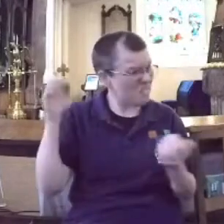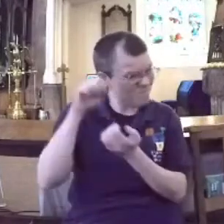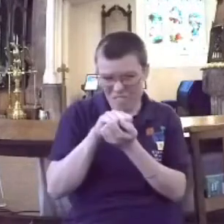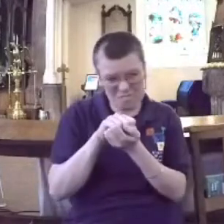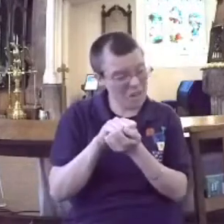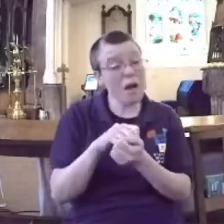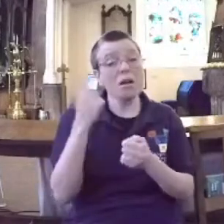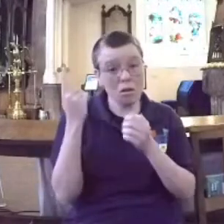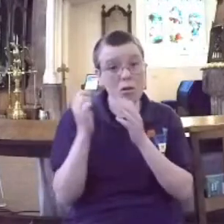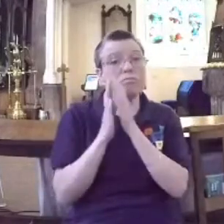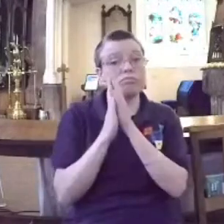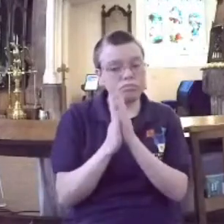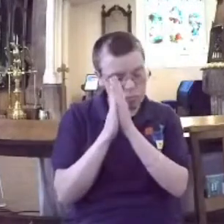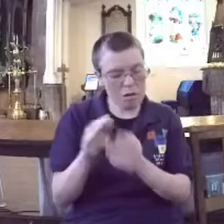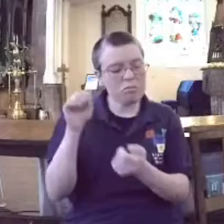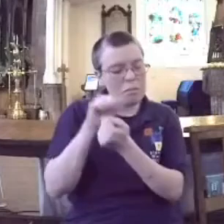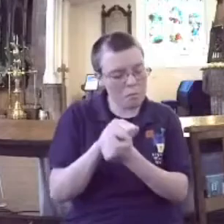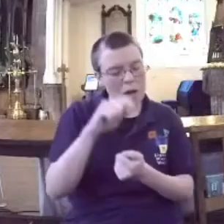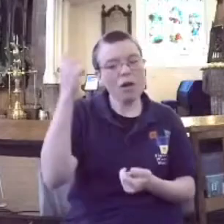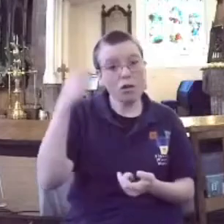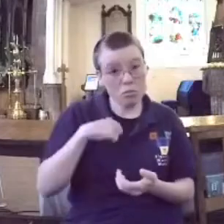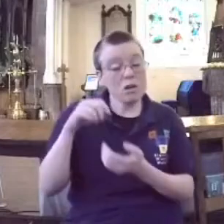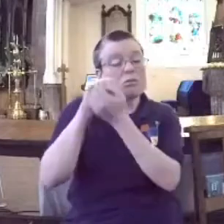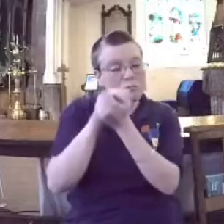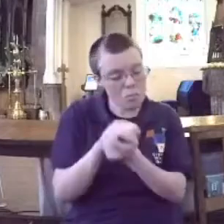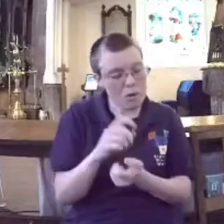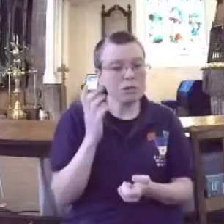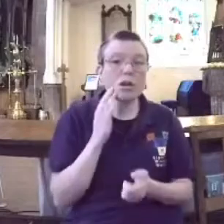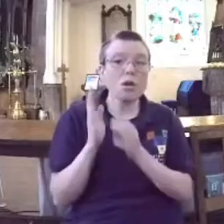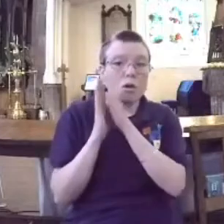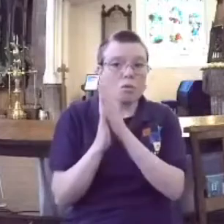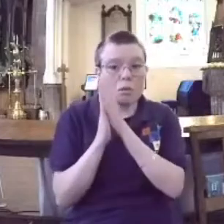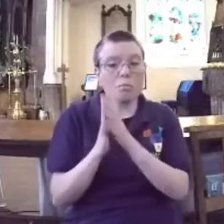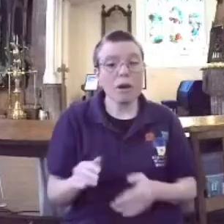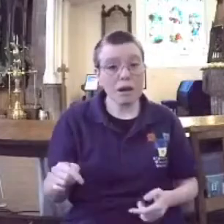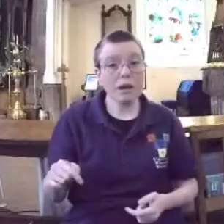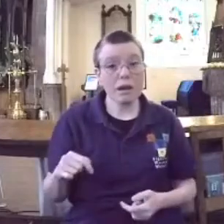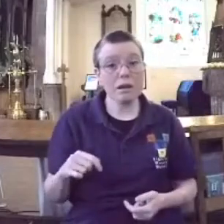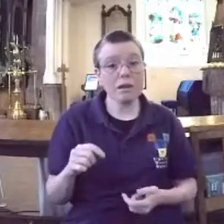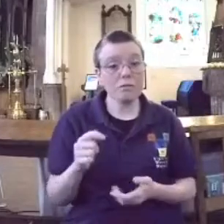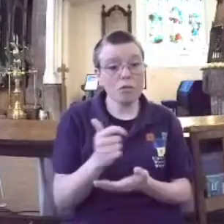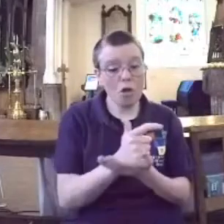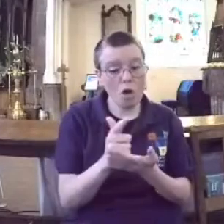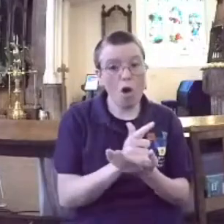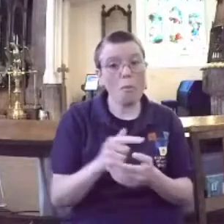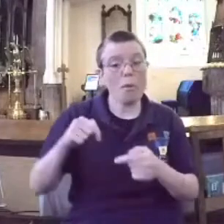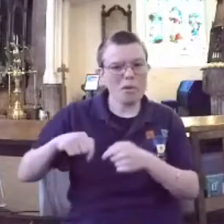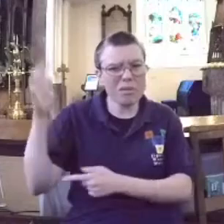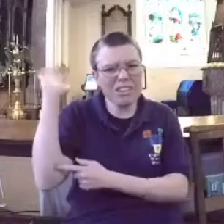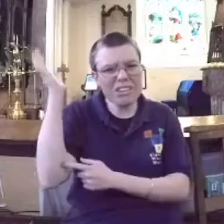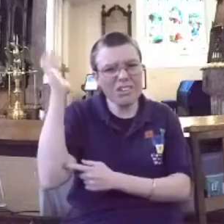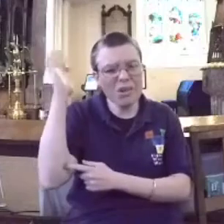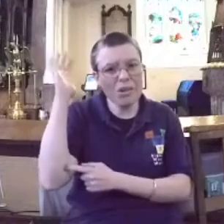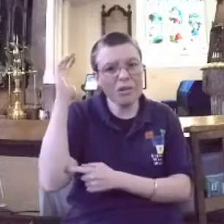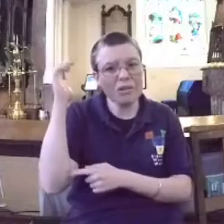one prayer I do remember, God reminded me as I was praying about this talk, was, I think I call it